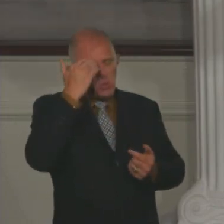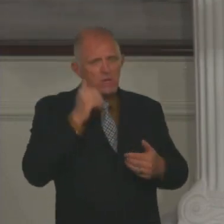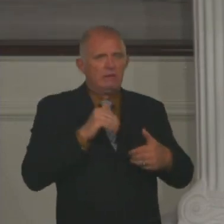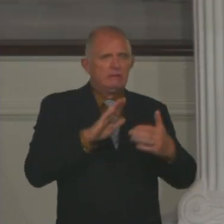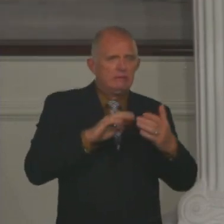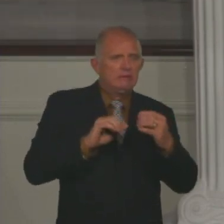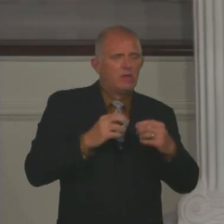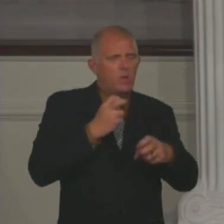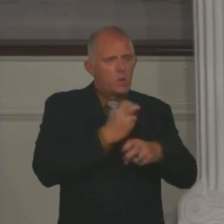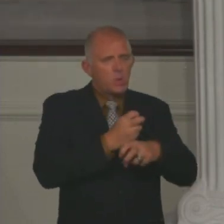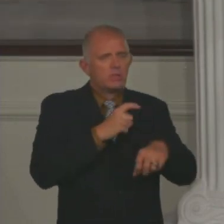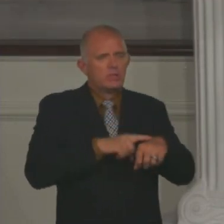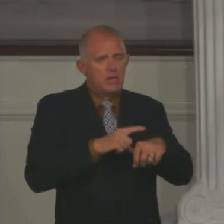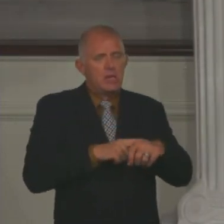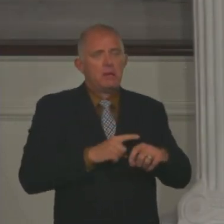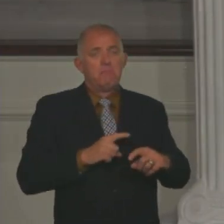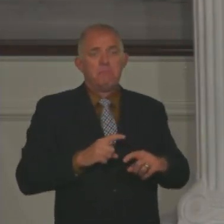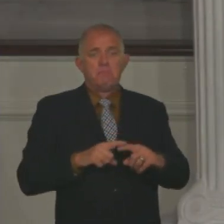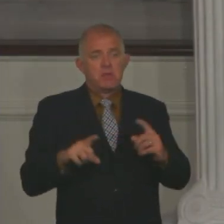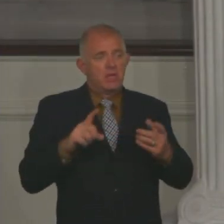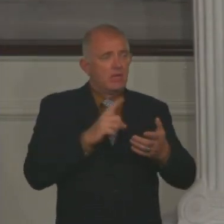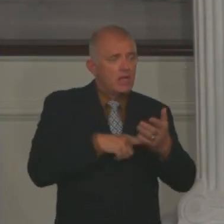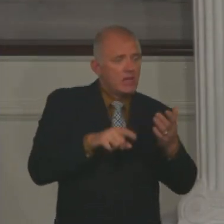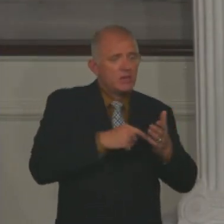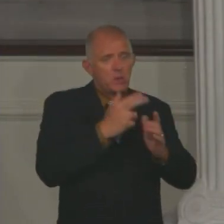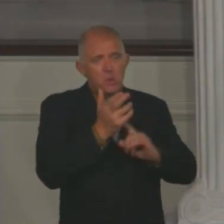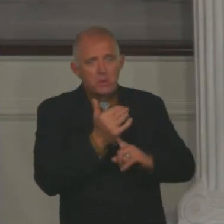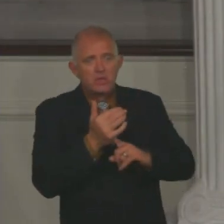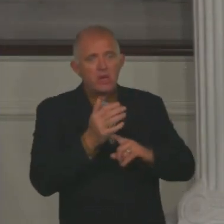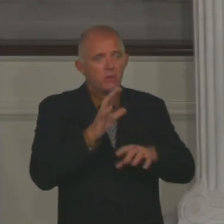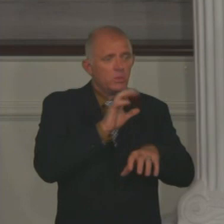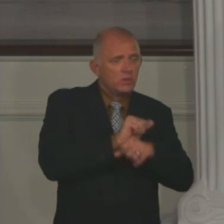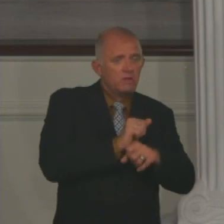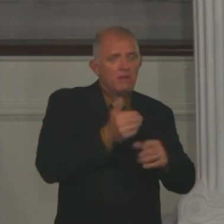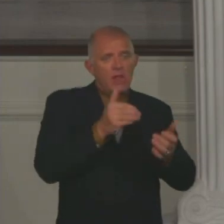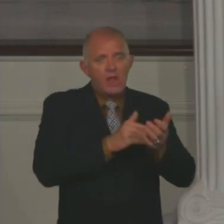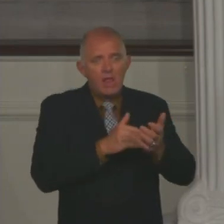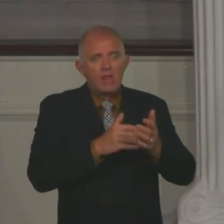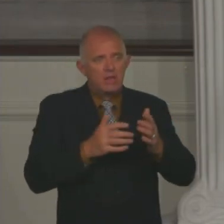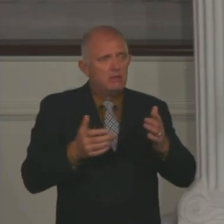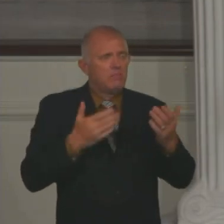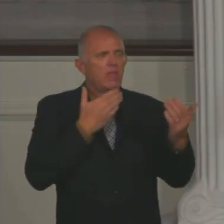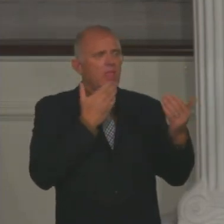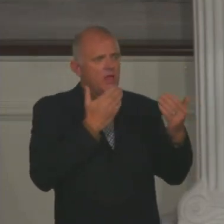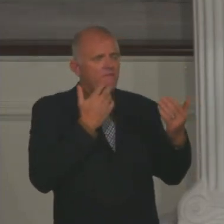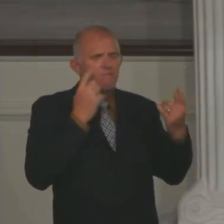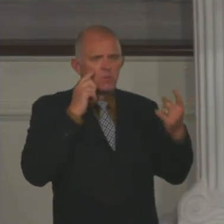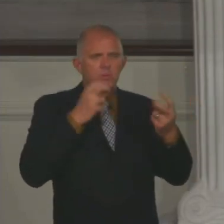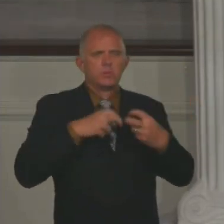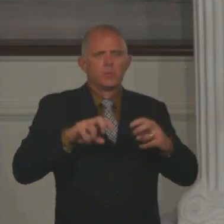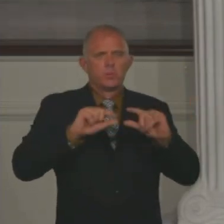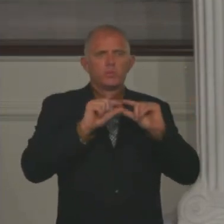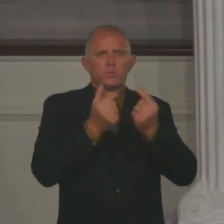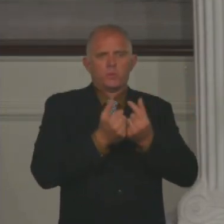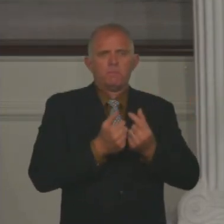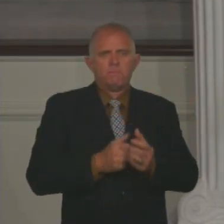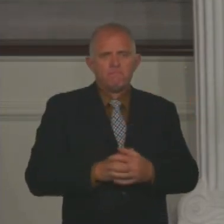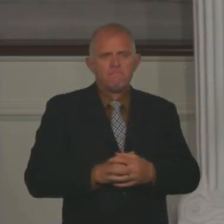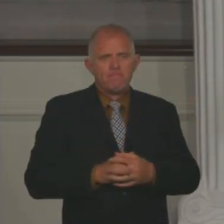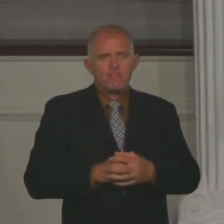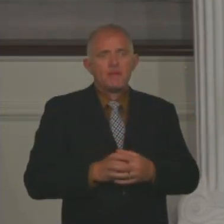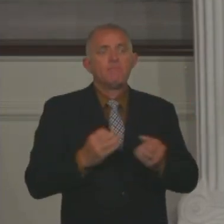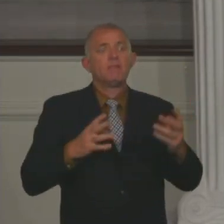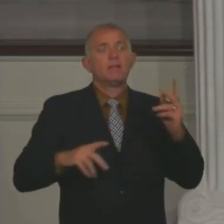more hotel rooms than they had planned. We want to help the tour group. And I thank God for that. The many, many, many folks throughout our